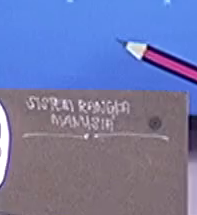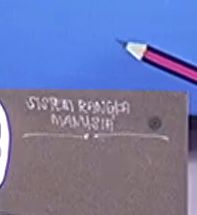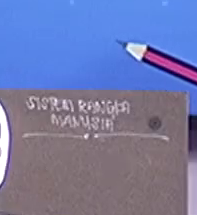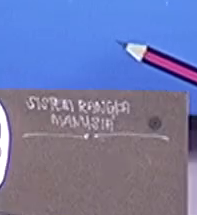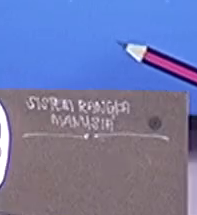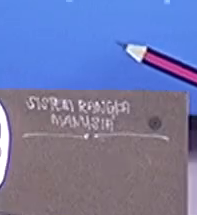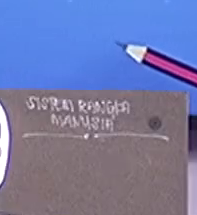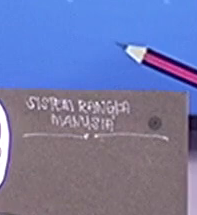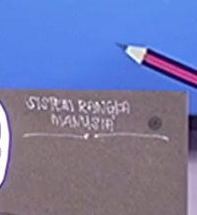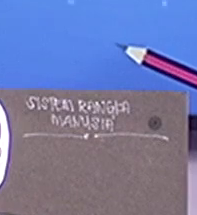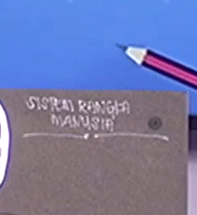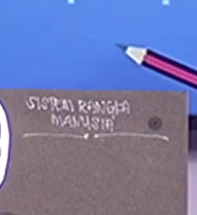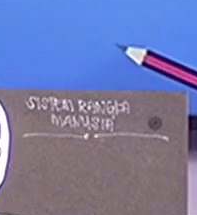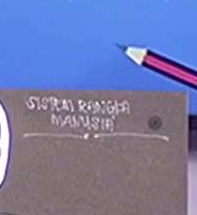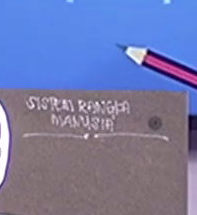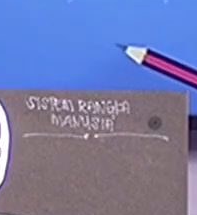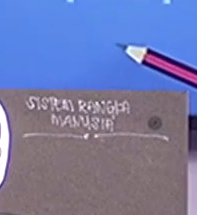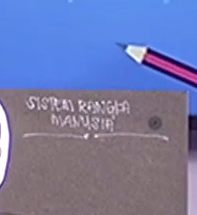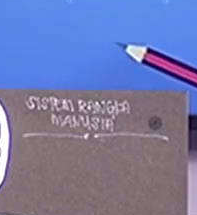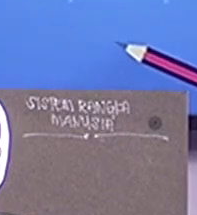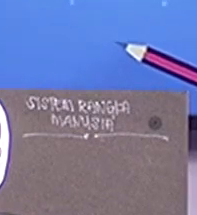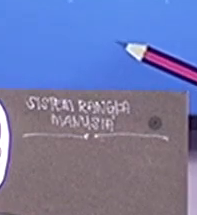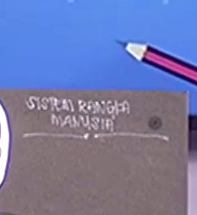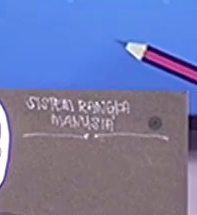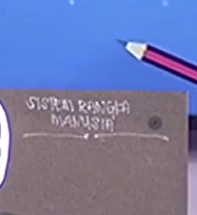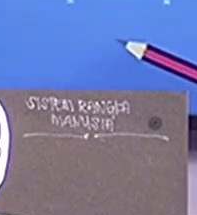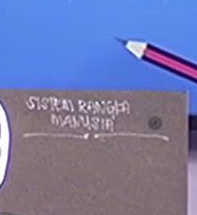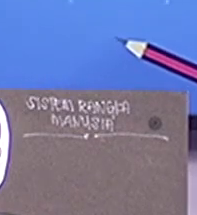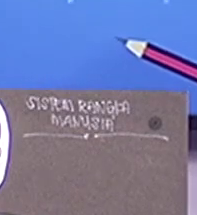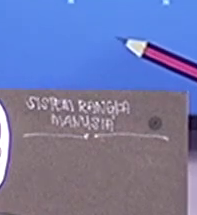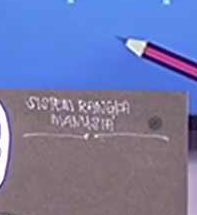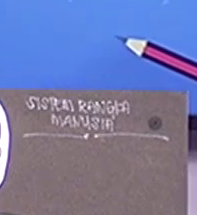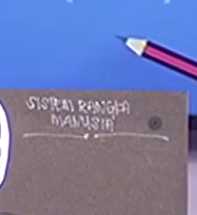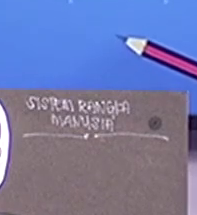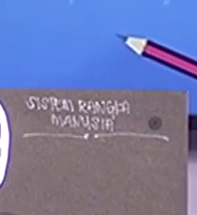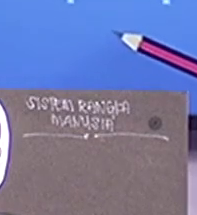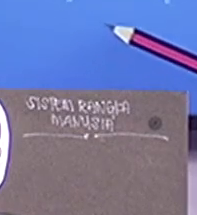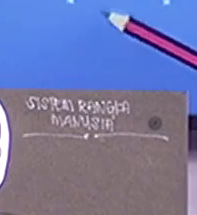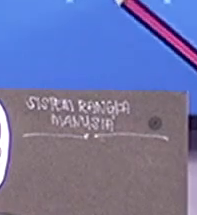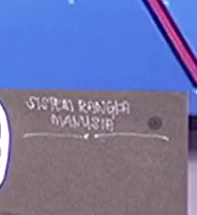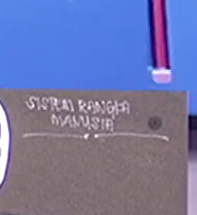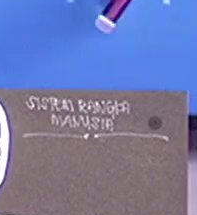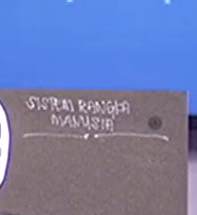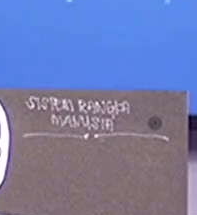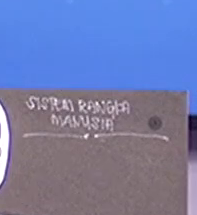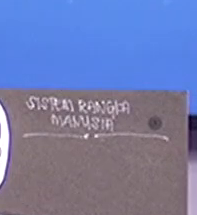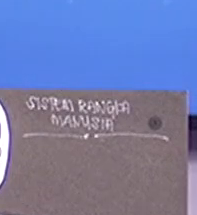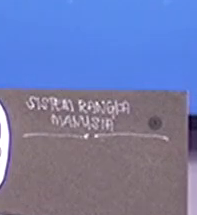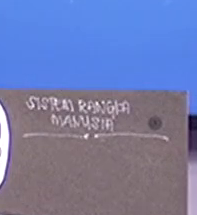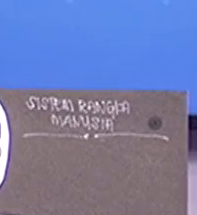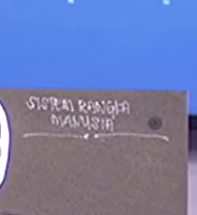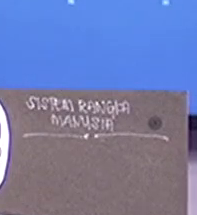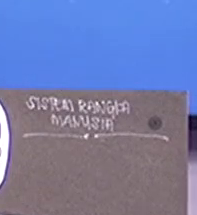human body, that's a lot of movements that can be done to the joints, you know, the hips, the legs, a lot of activities there.